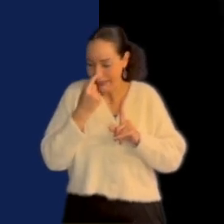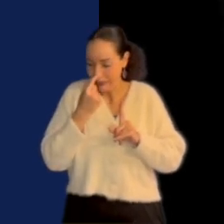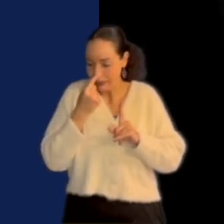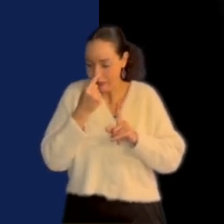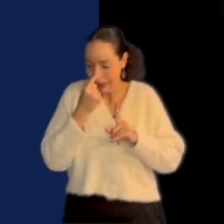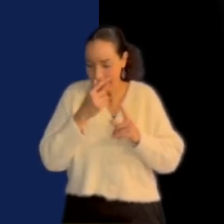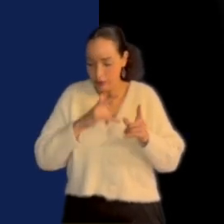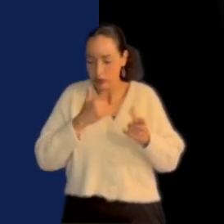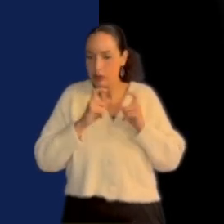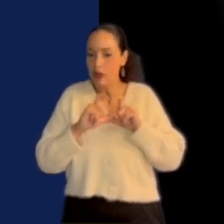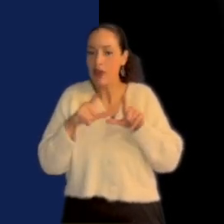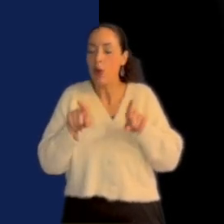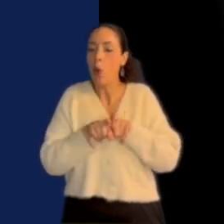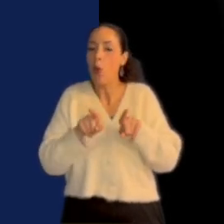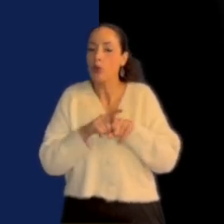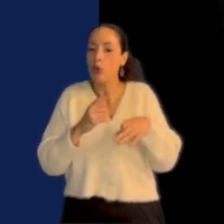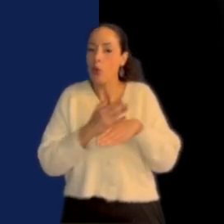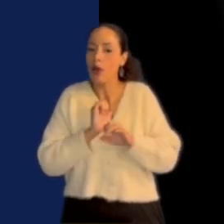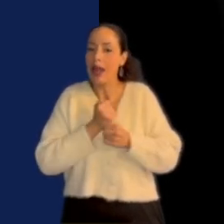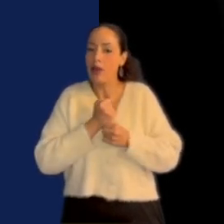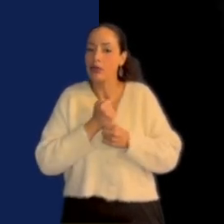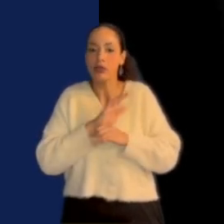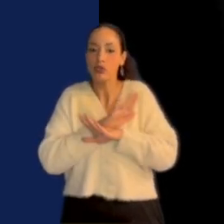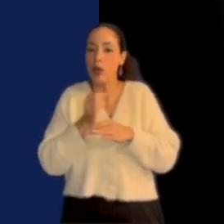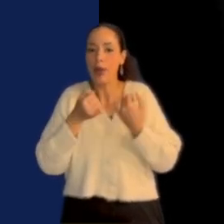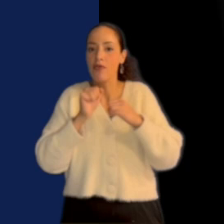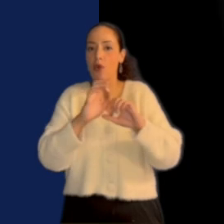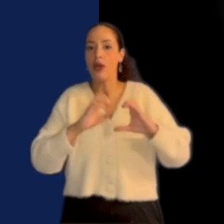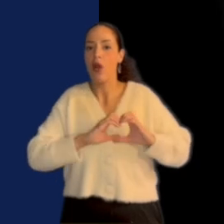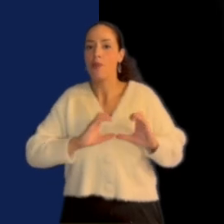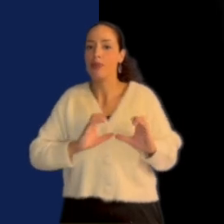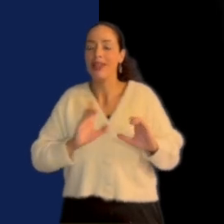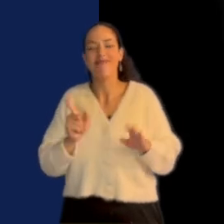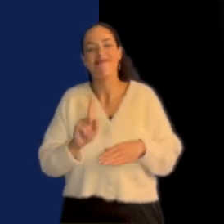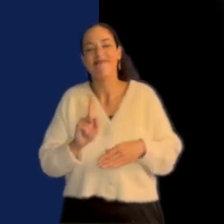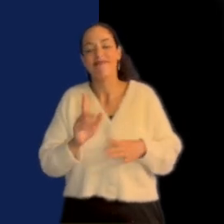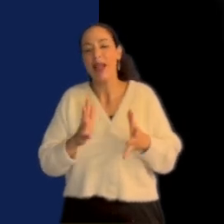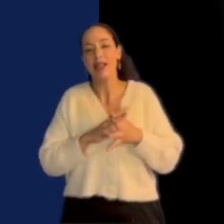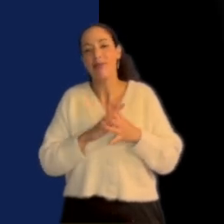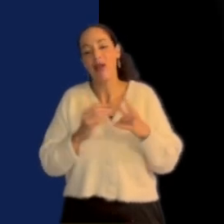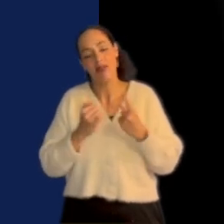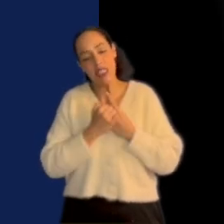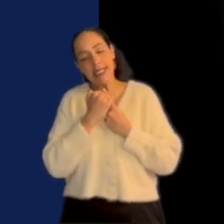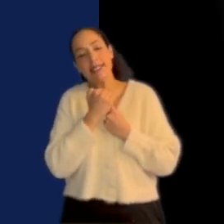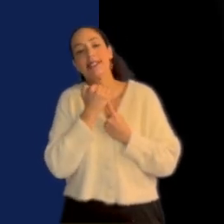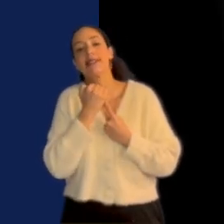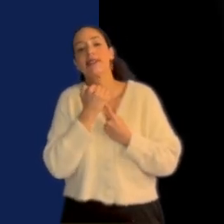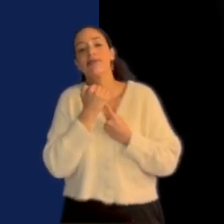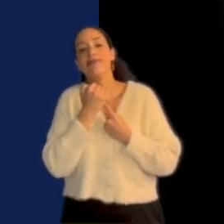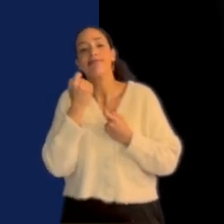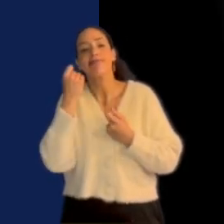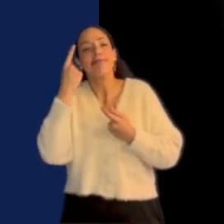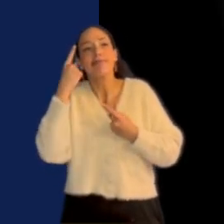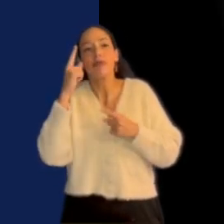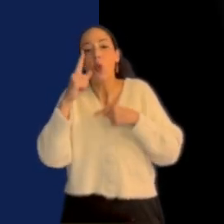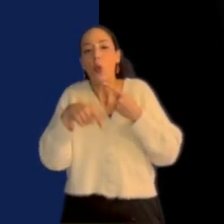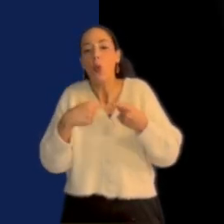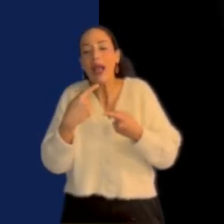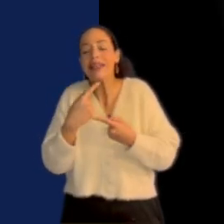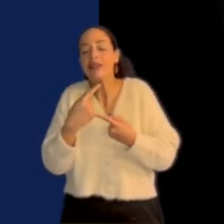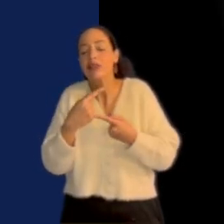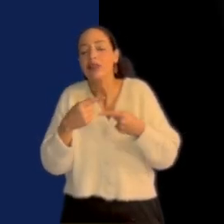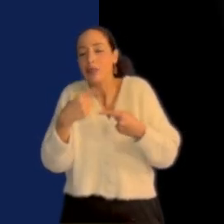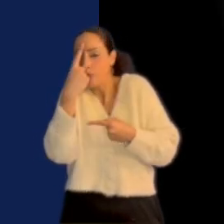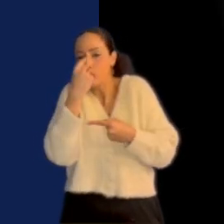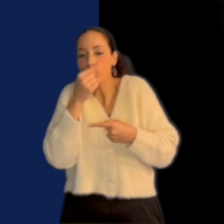breaking. It's about how we mend them, recognising that it may not always be possible to protect them. When we join someone in their darkness,